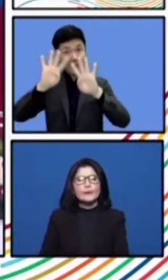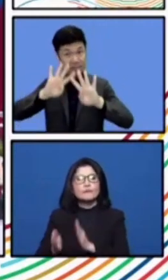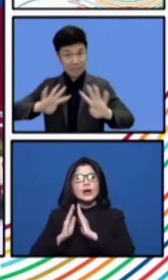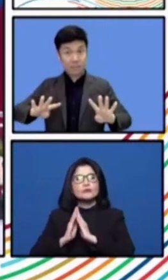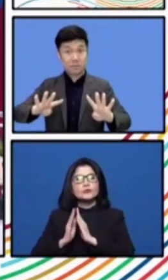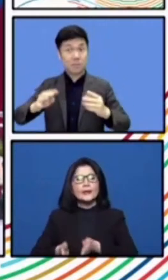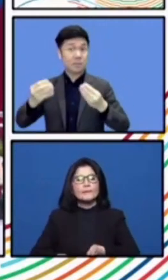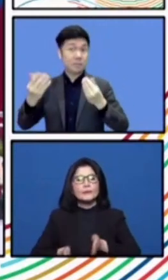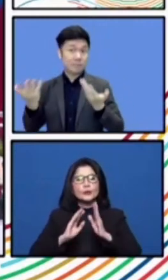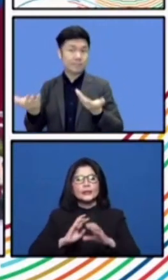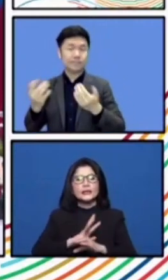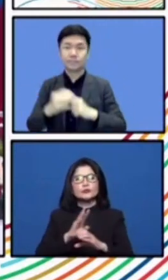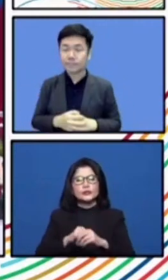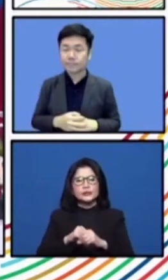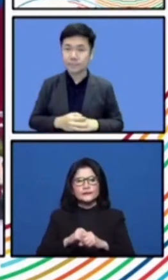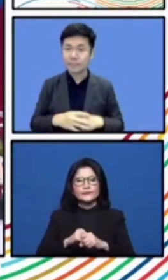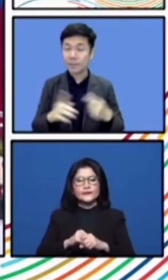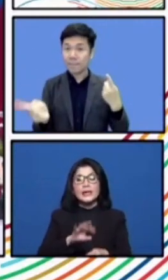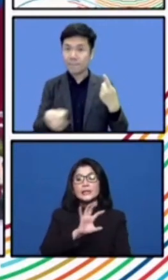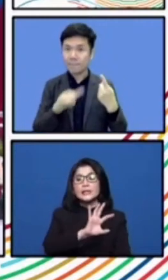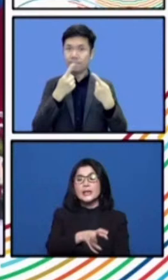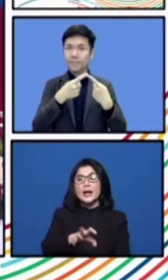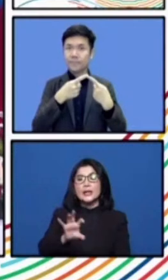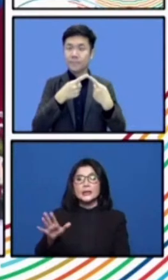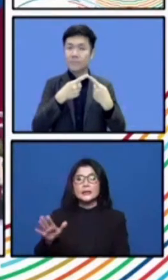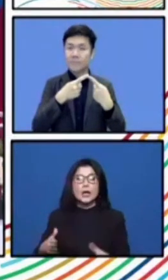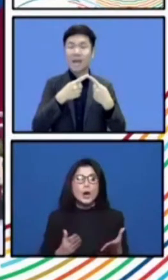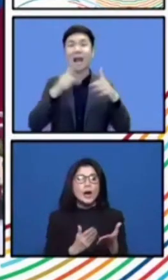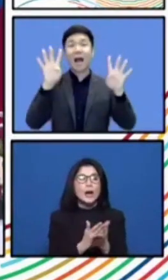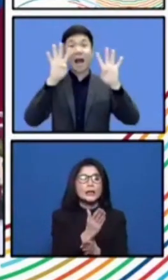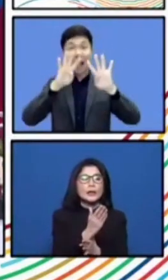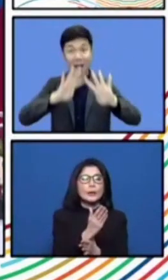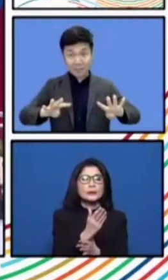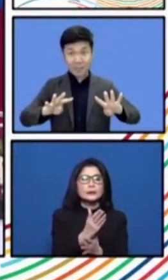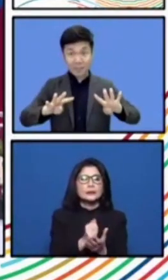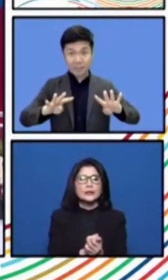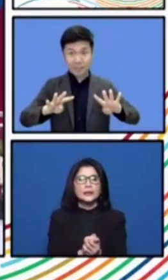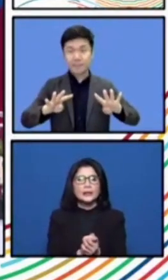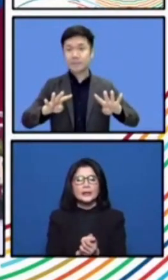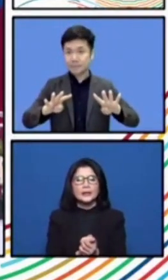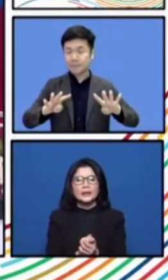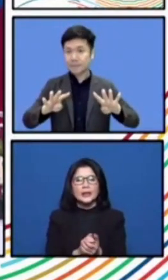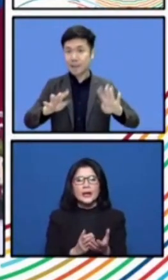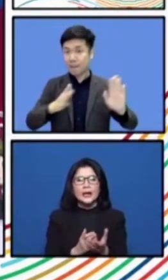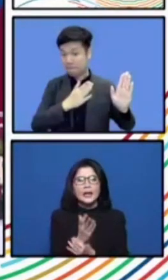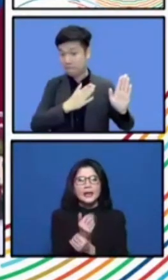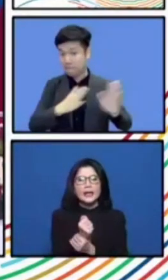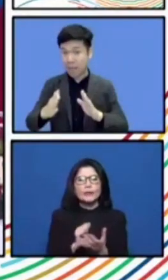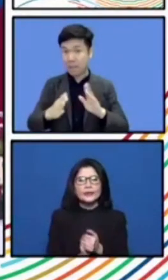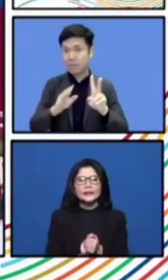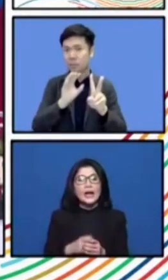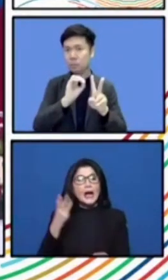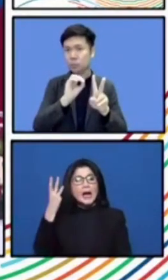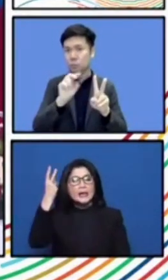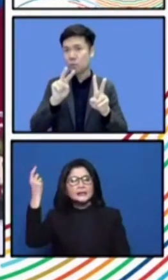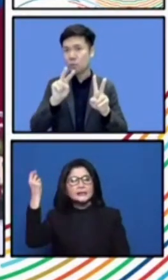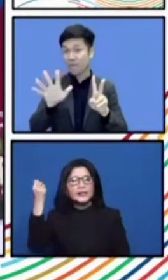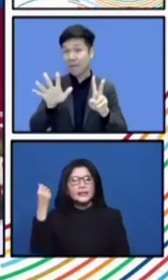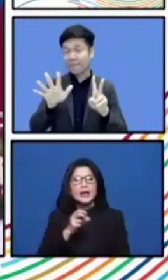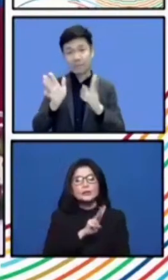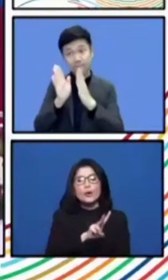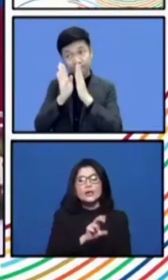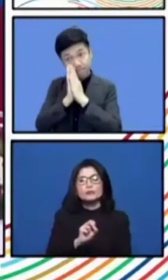such as the implementations of asean enabling Master 2025 time issues